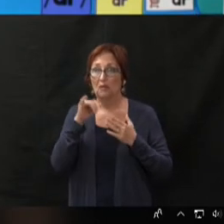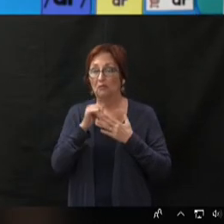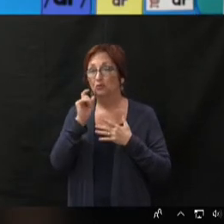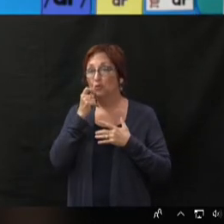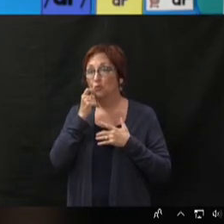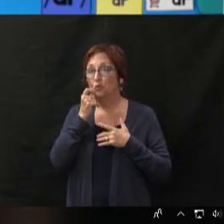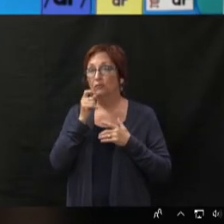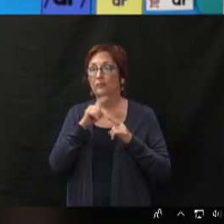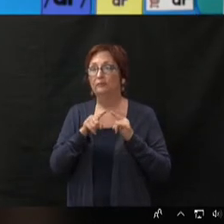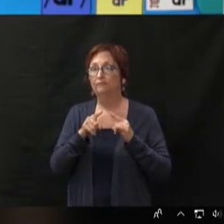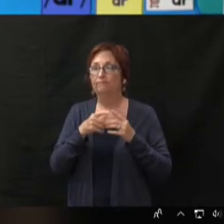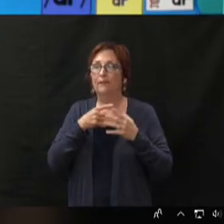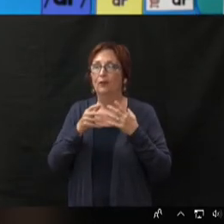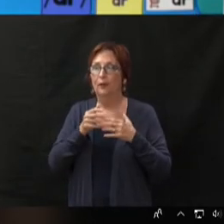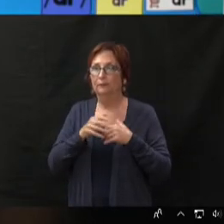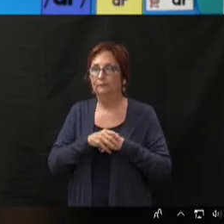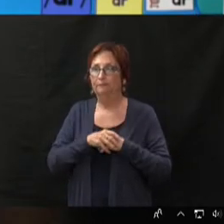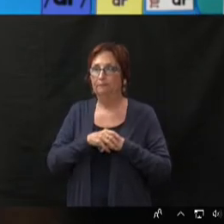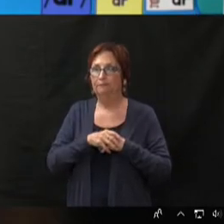Anyway, I'm going to